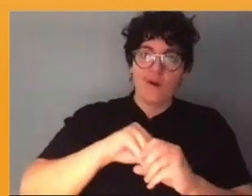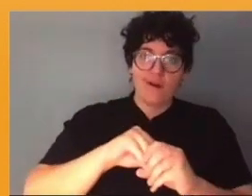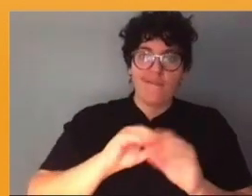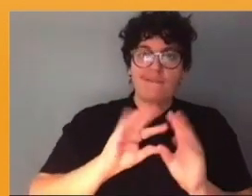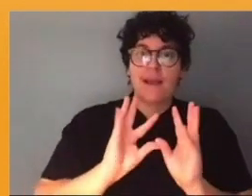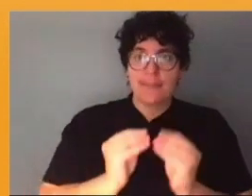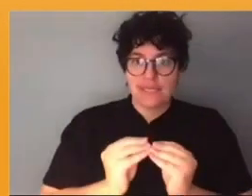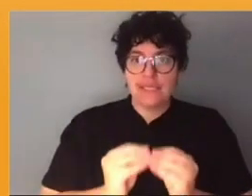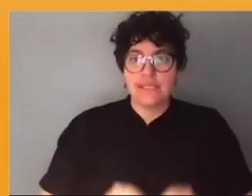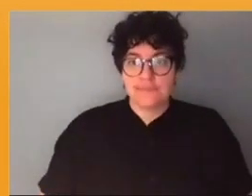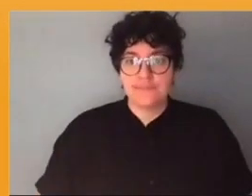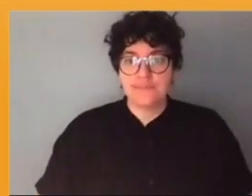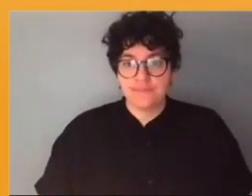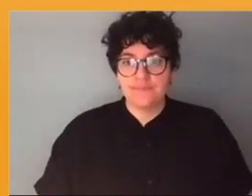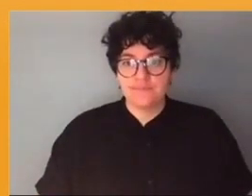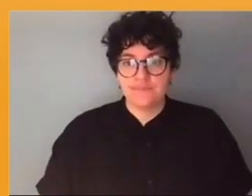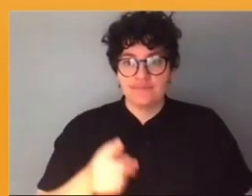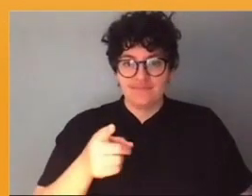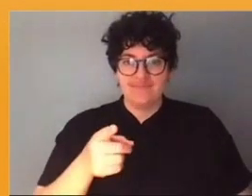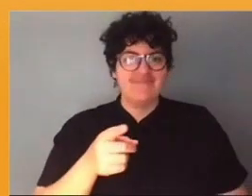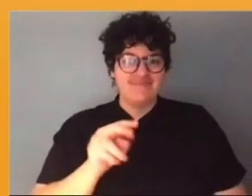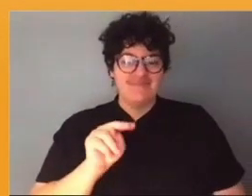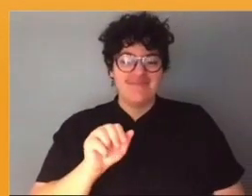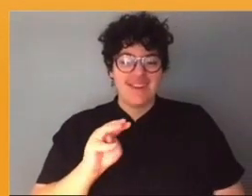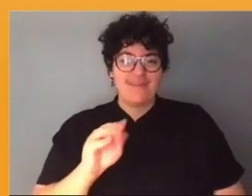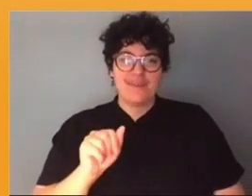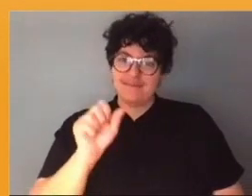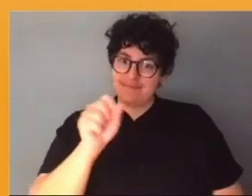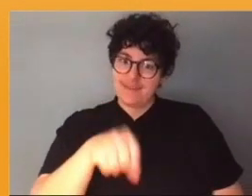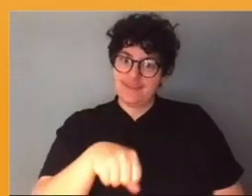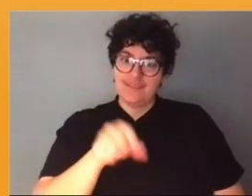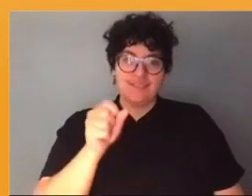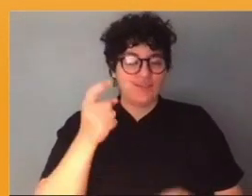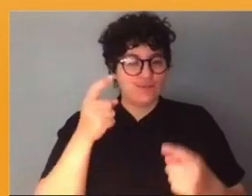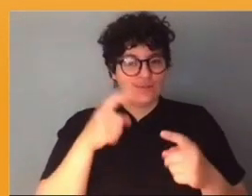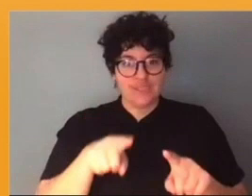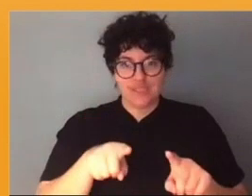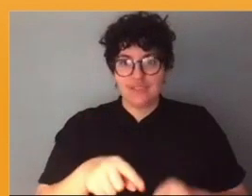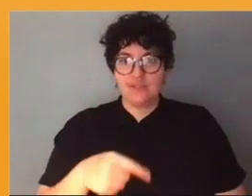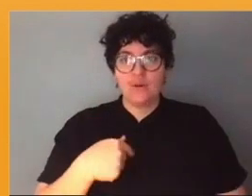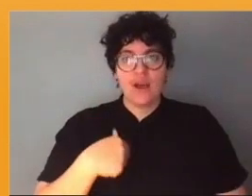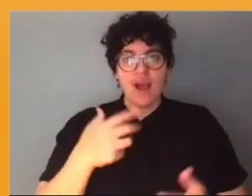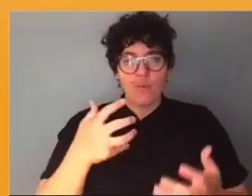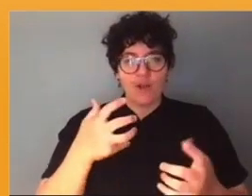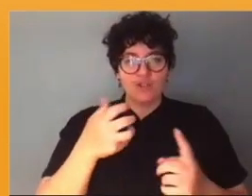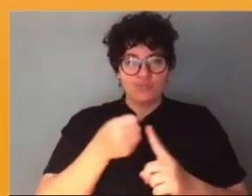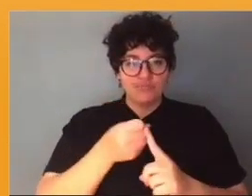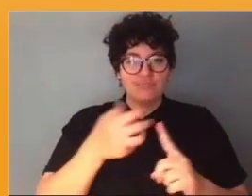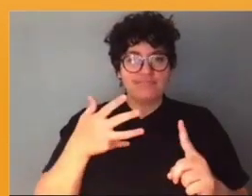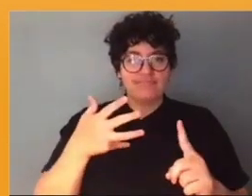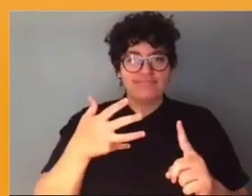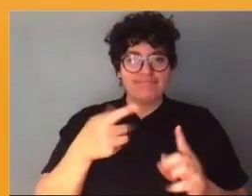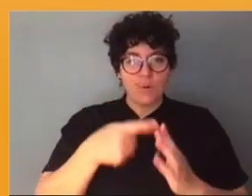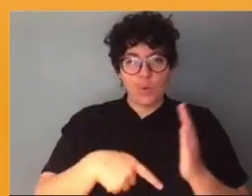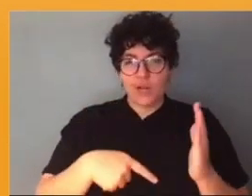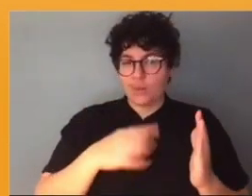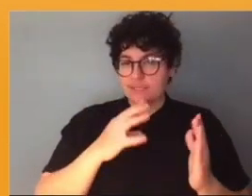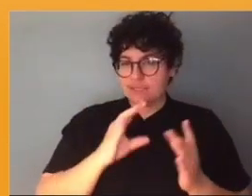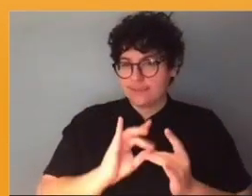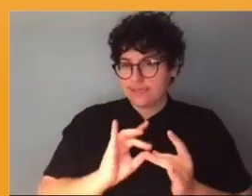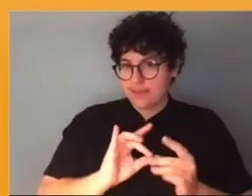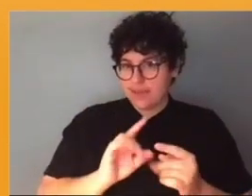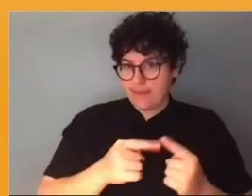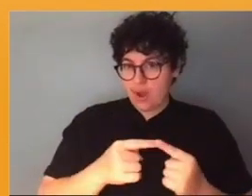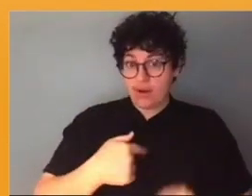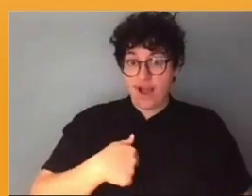that I want to kind of branch on what I was talking about. I do think family, I am privileged